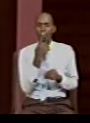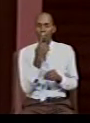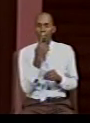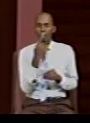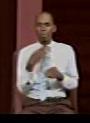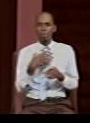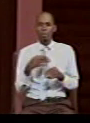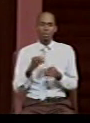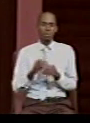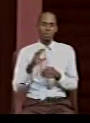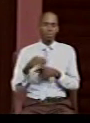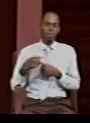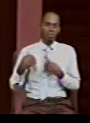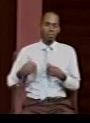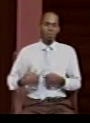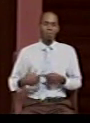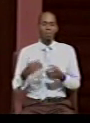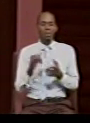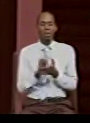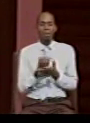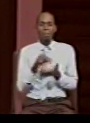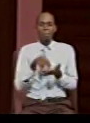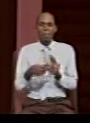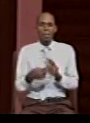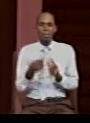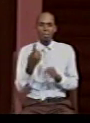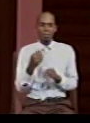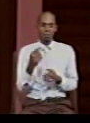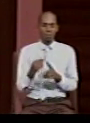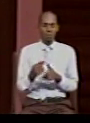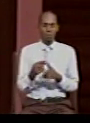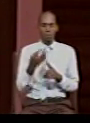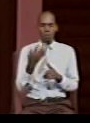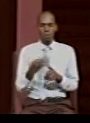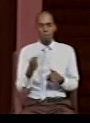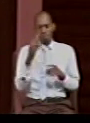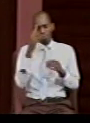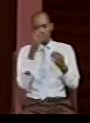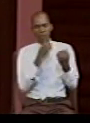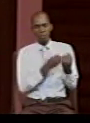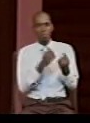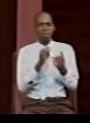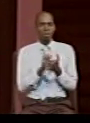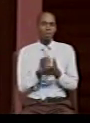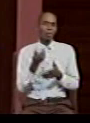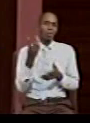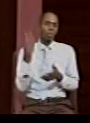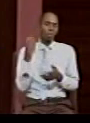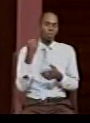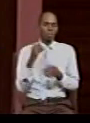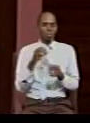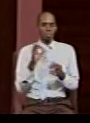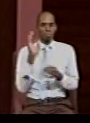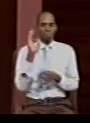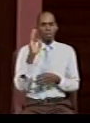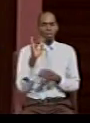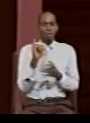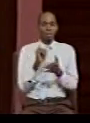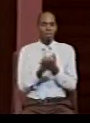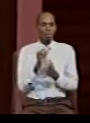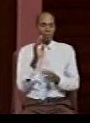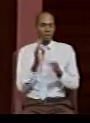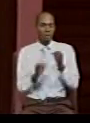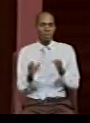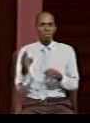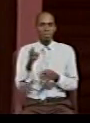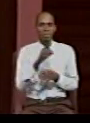heart, that he is the word of faith which will preach, that if thou